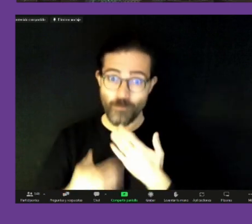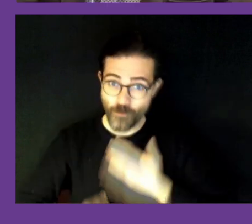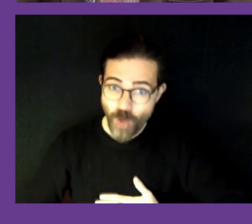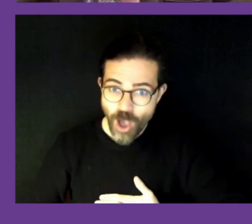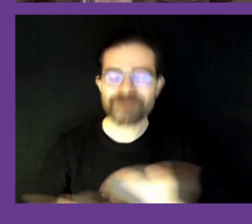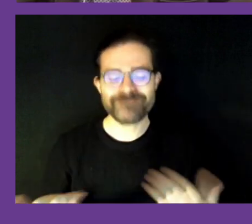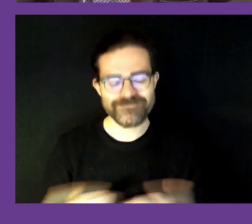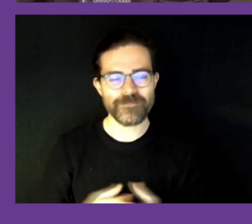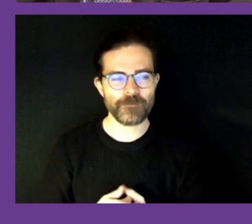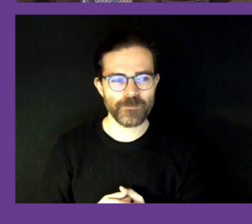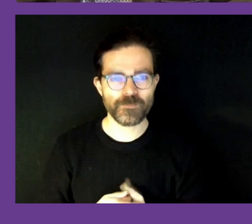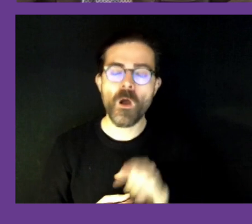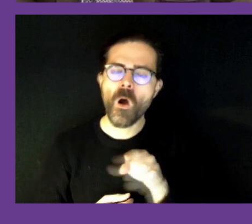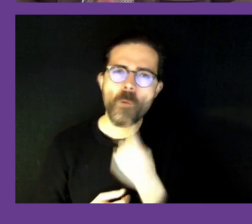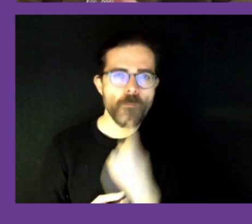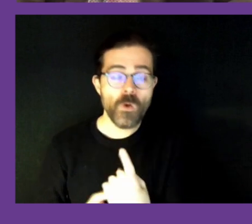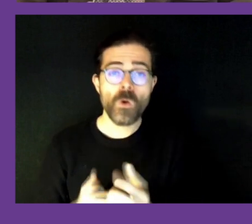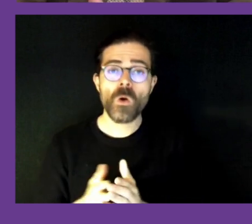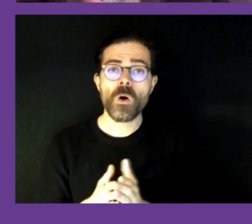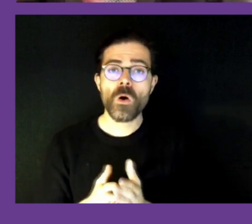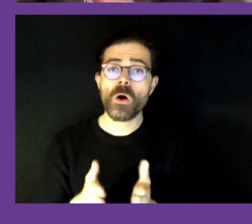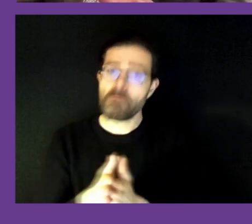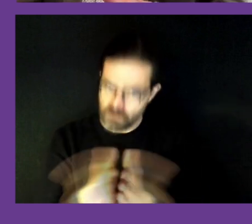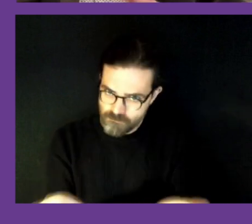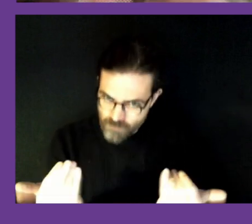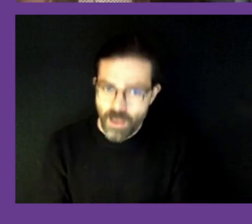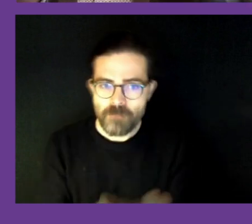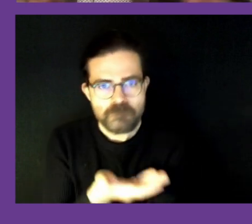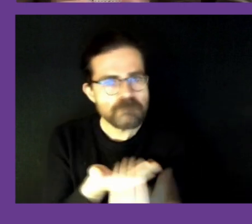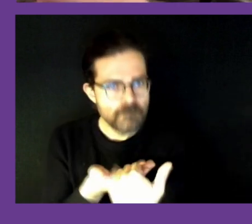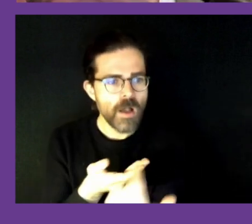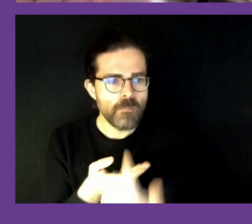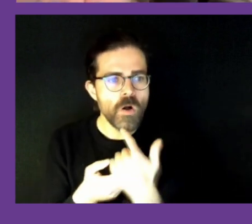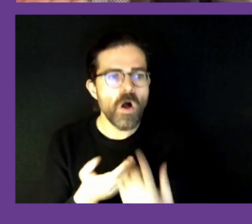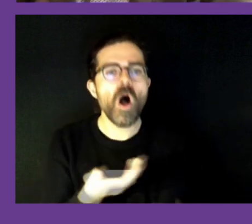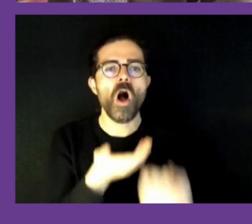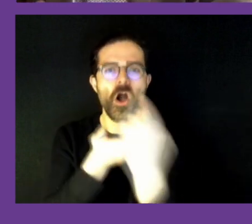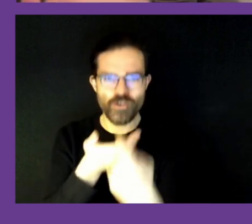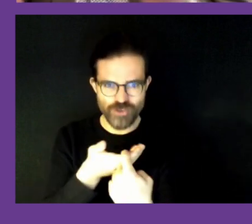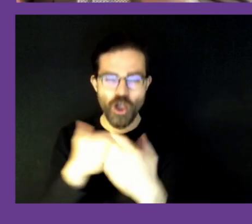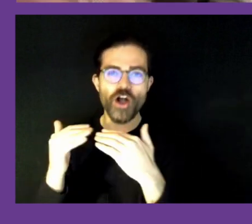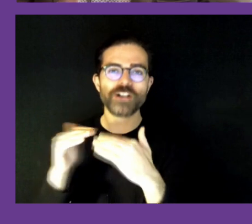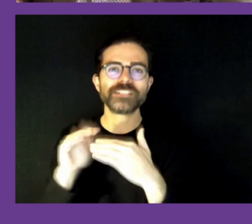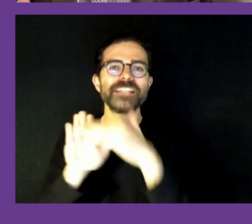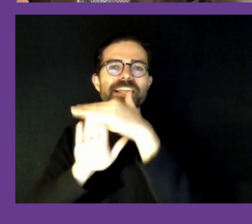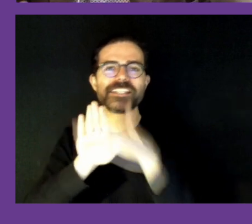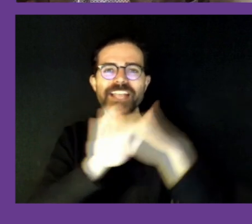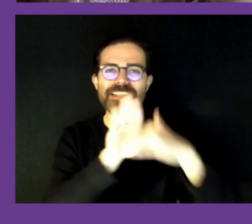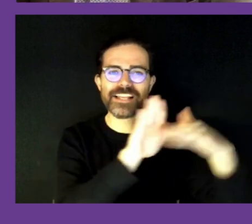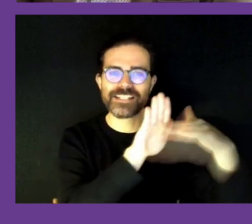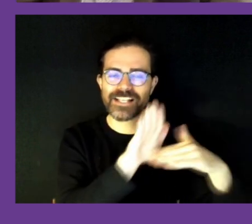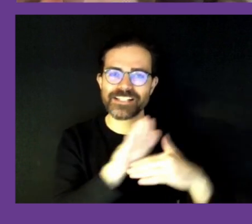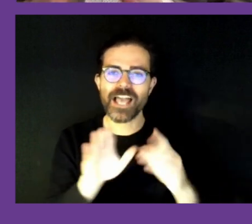would like to invite you to join the standardization community and to join and meet your national